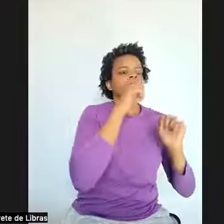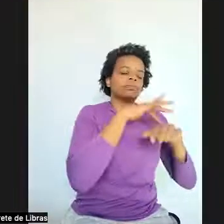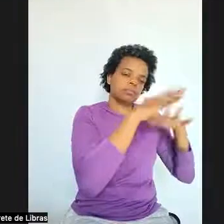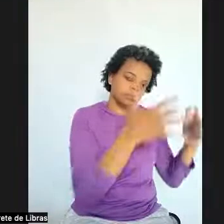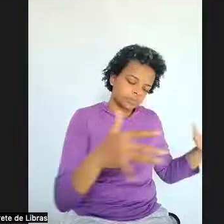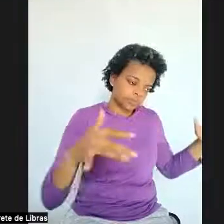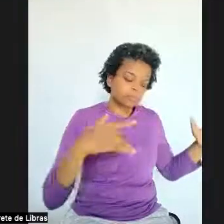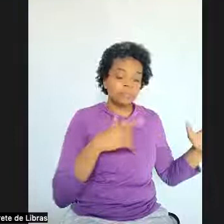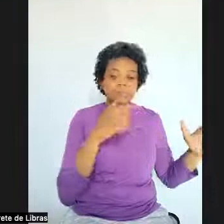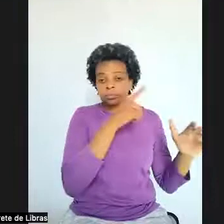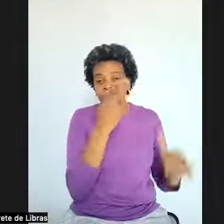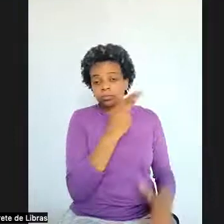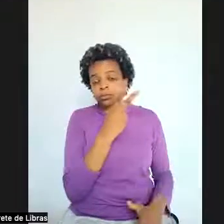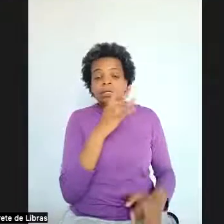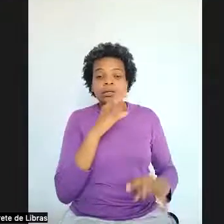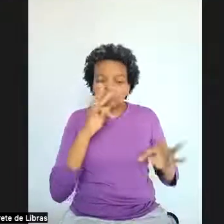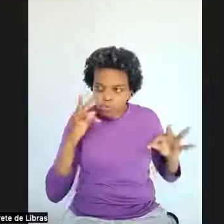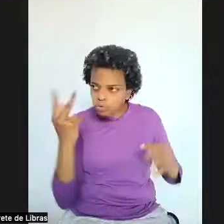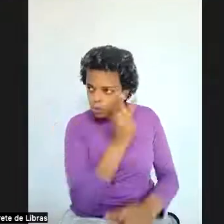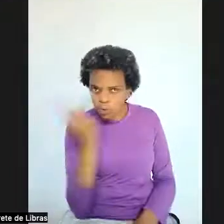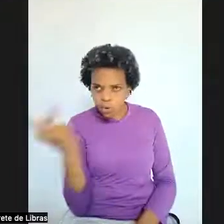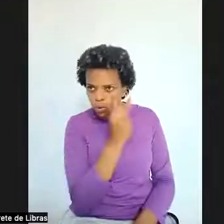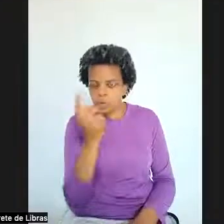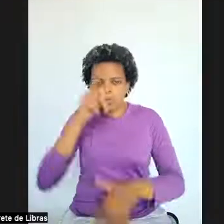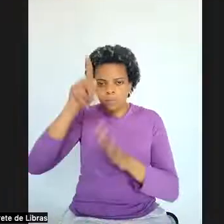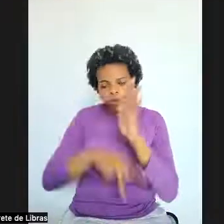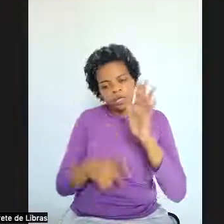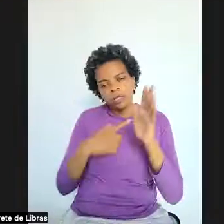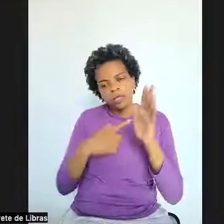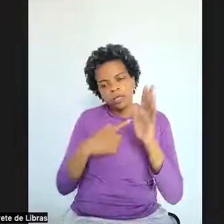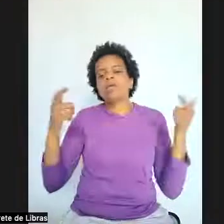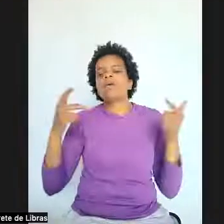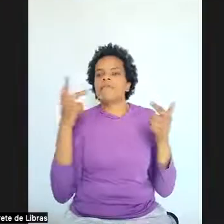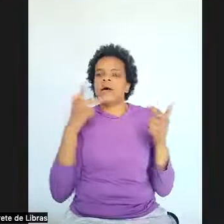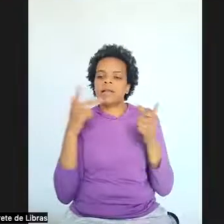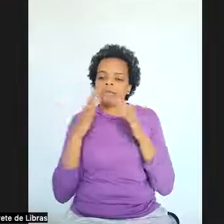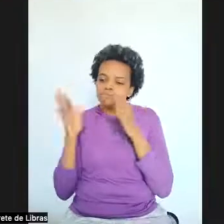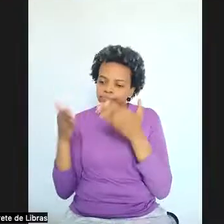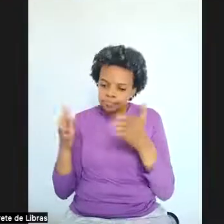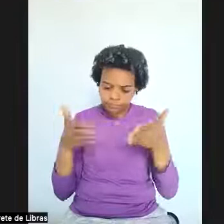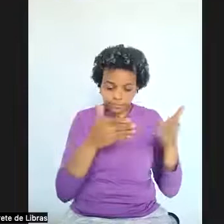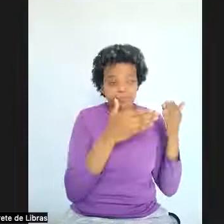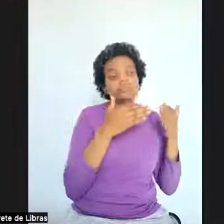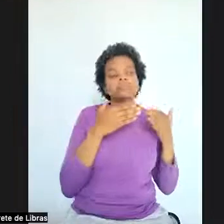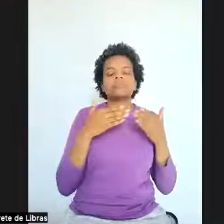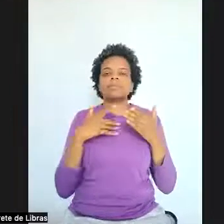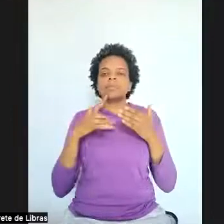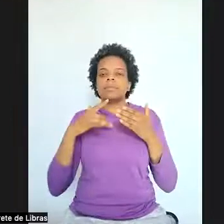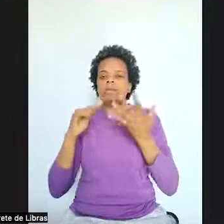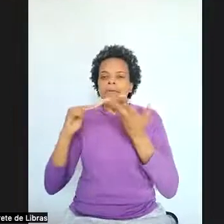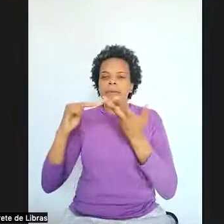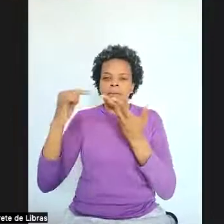Talking about the ocean axis, almost of them work with all the axes that we talked about here. They have some type